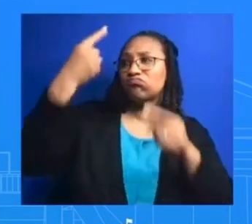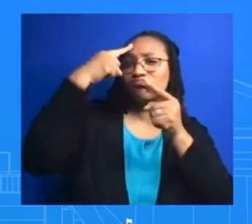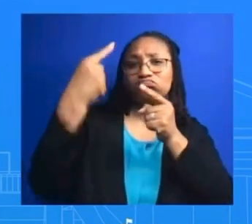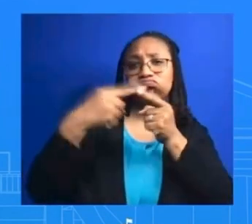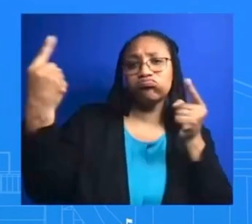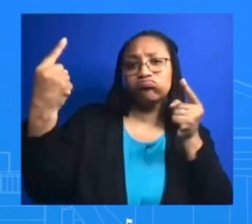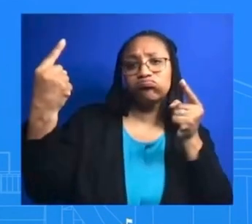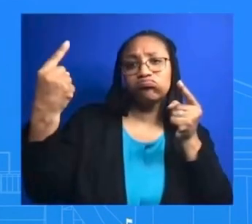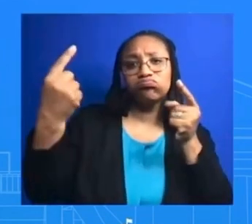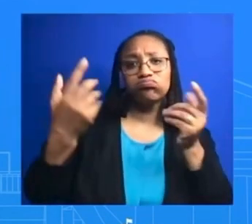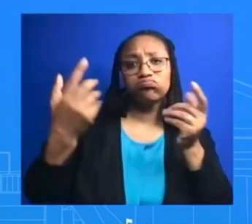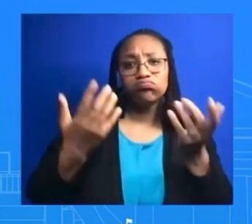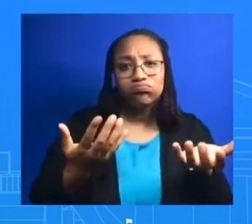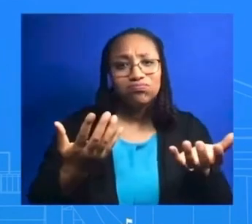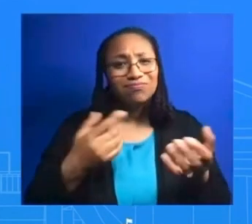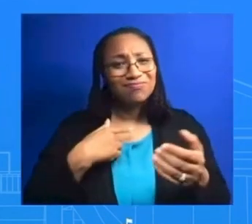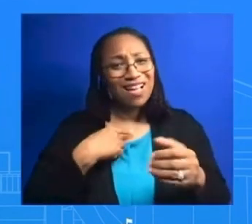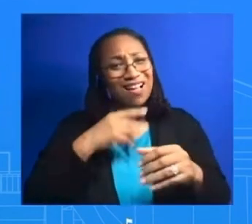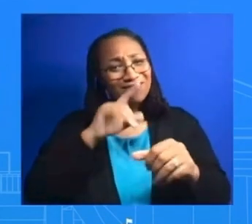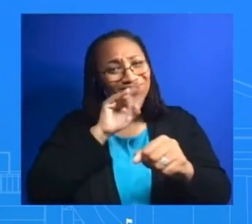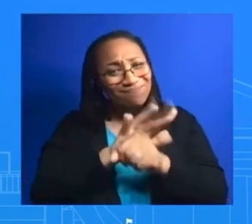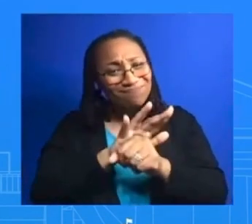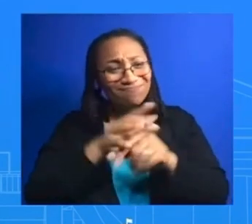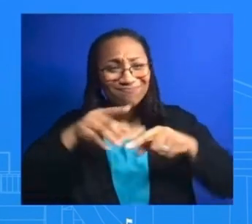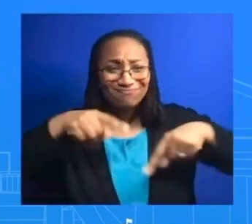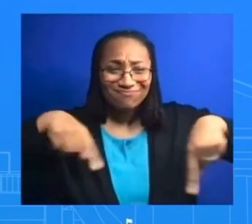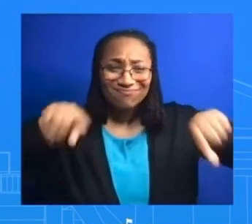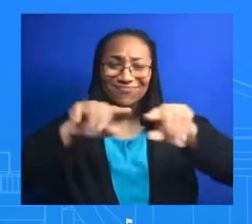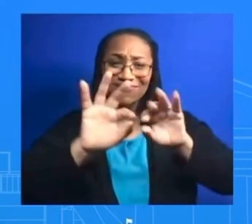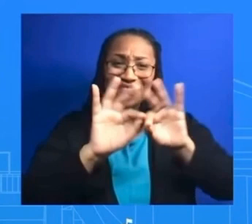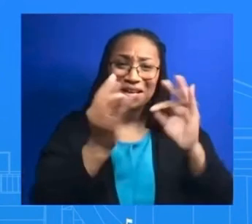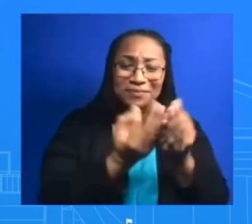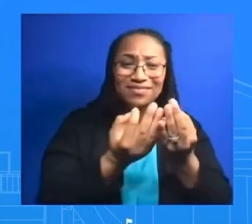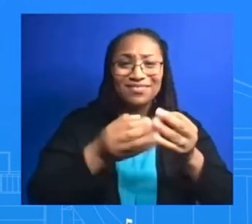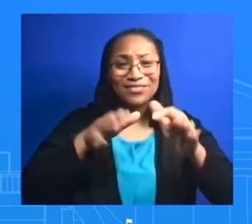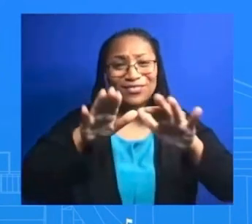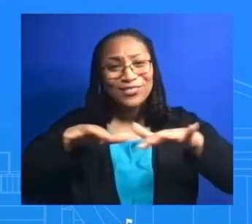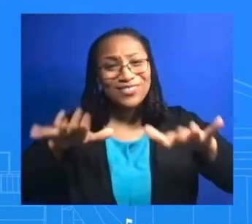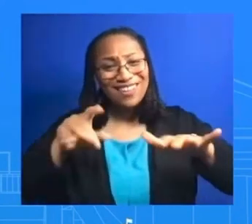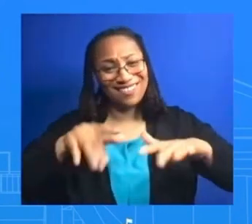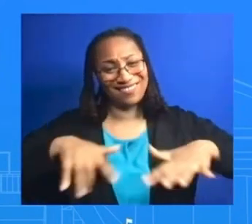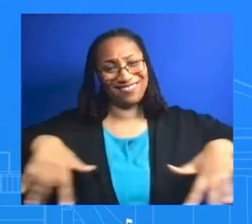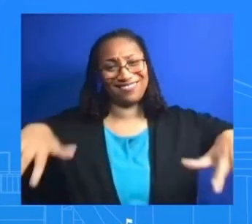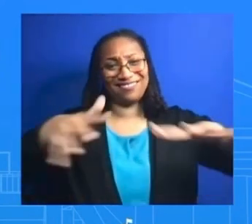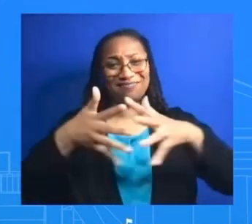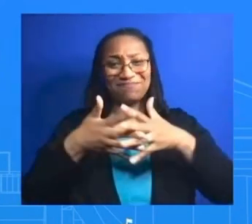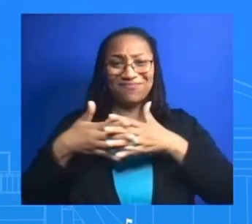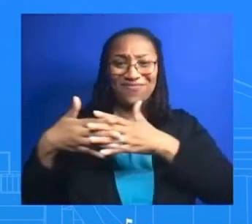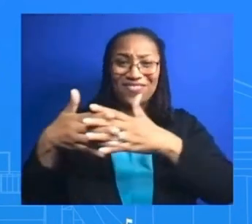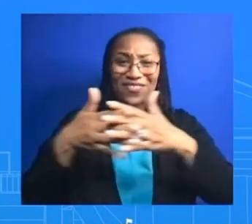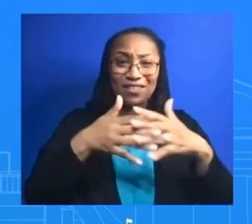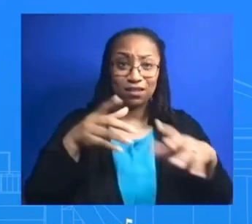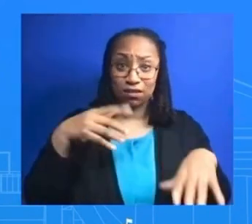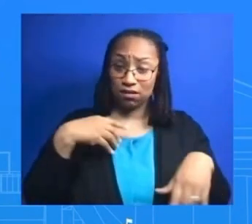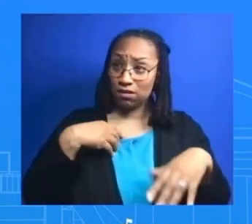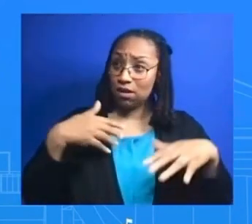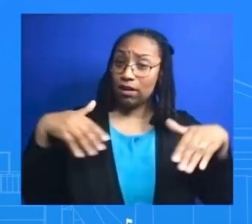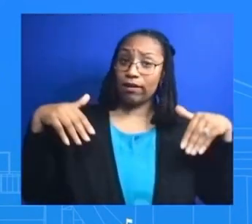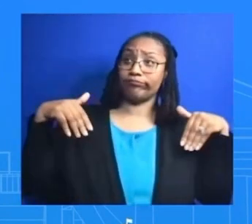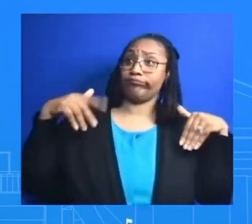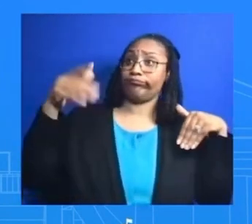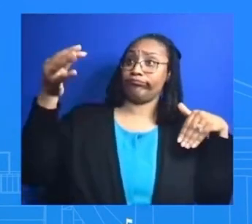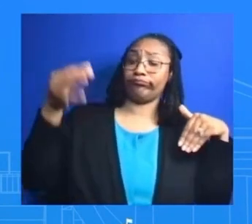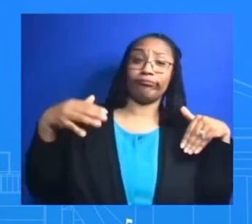over. We're taking action. The president, the vice president, and I have put borrowers first from day